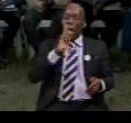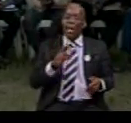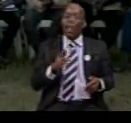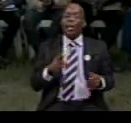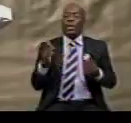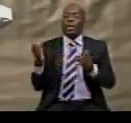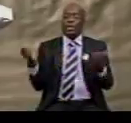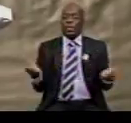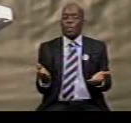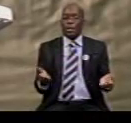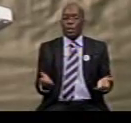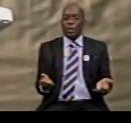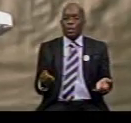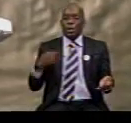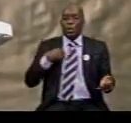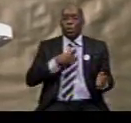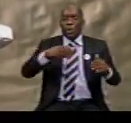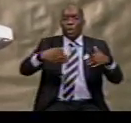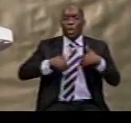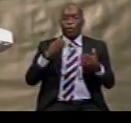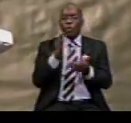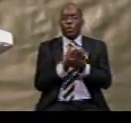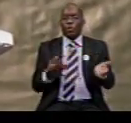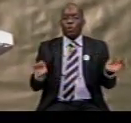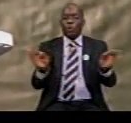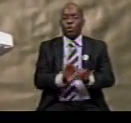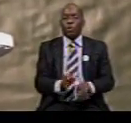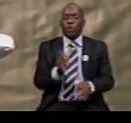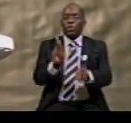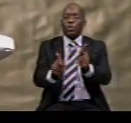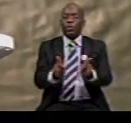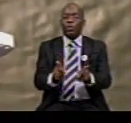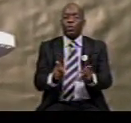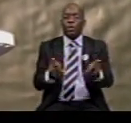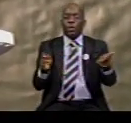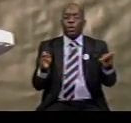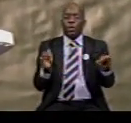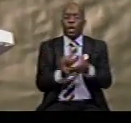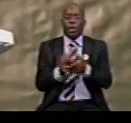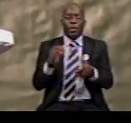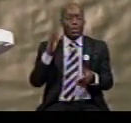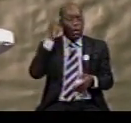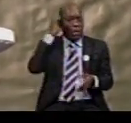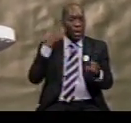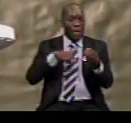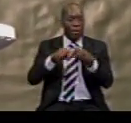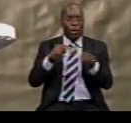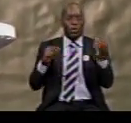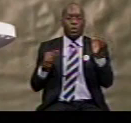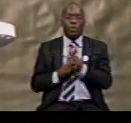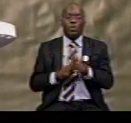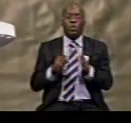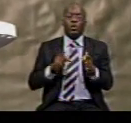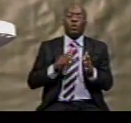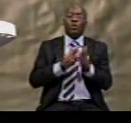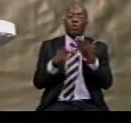dignitaries, people that have heard about this crusade, and they are here. We have a lot of men of